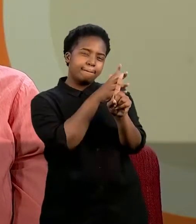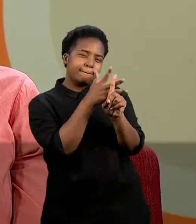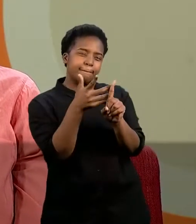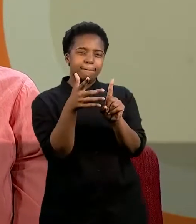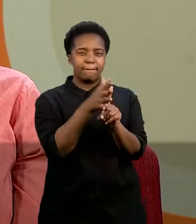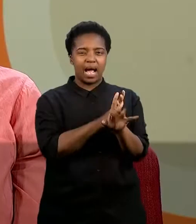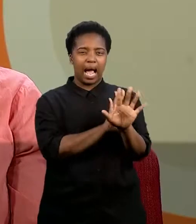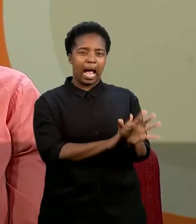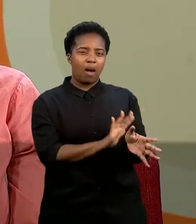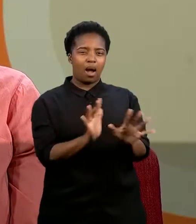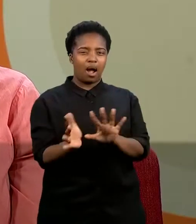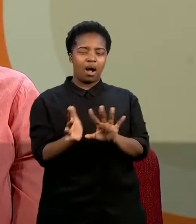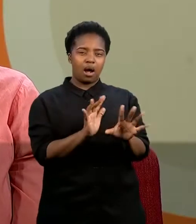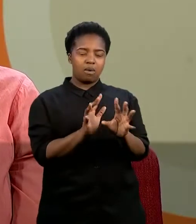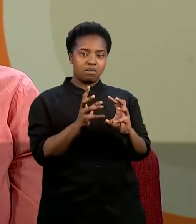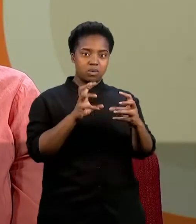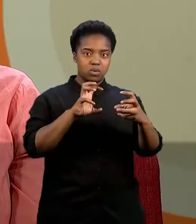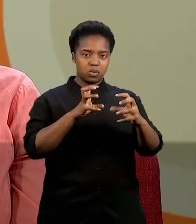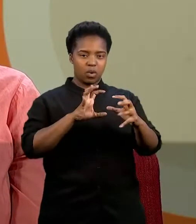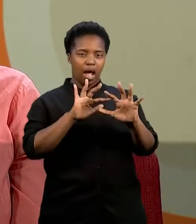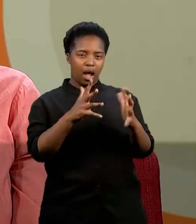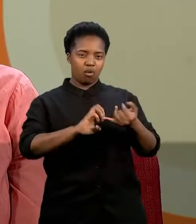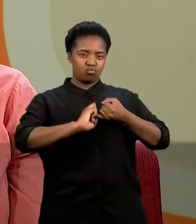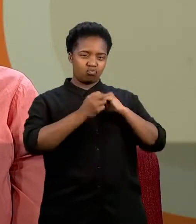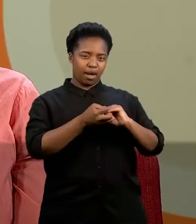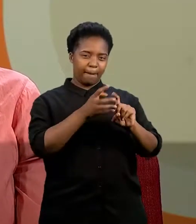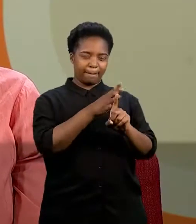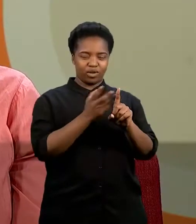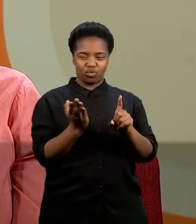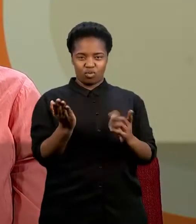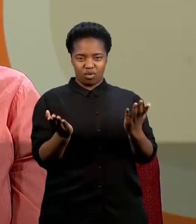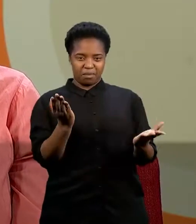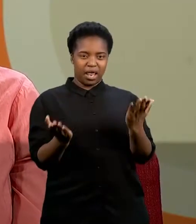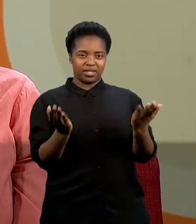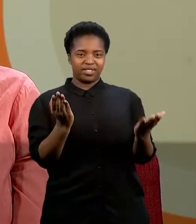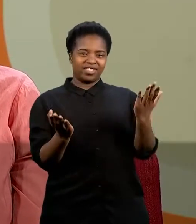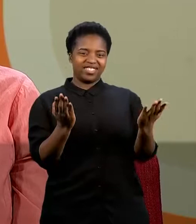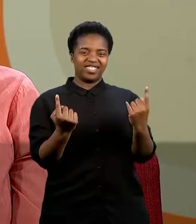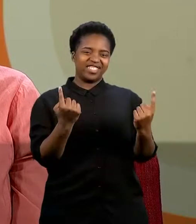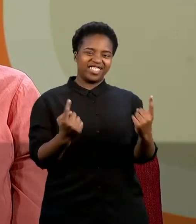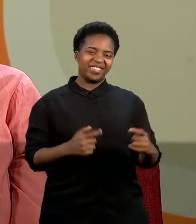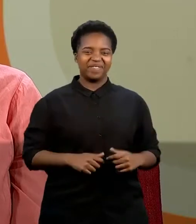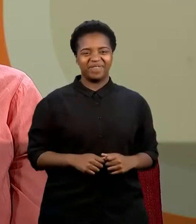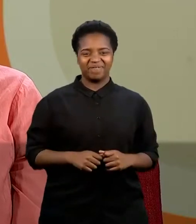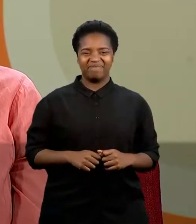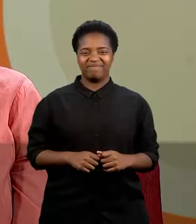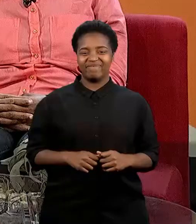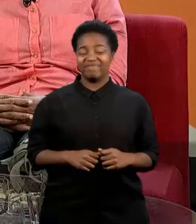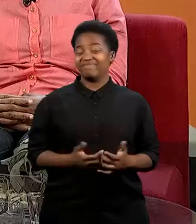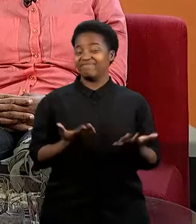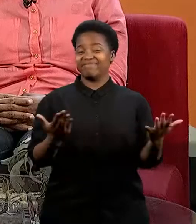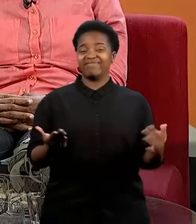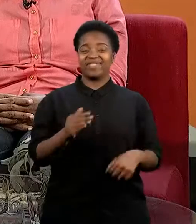Ukuthini kwavoid ukuthi mangabe kuzoba nama conflicts or anything, sikwazi ukuthi omunye abalance omunye. That is how we manage to balance each other.